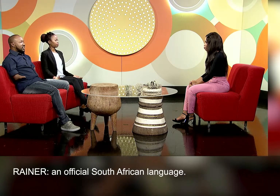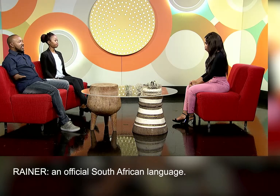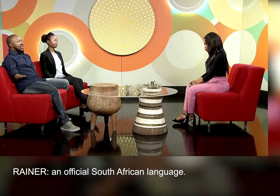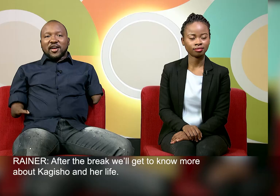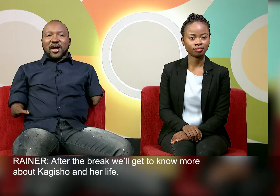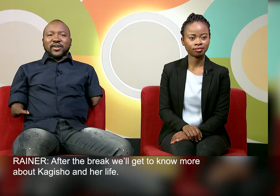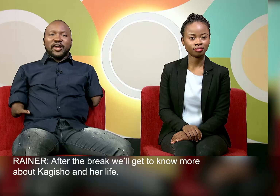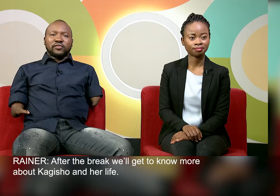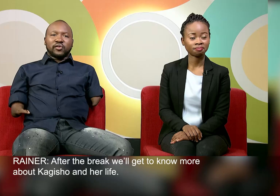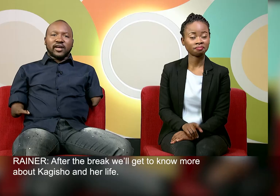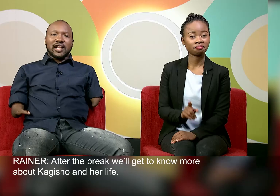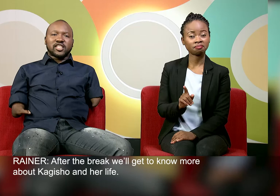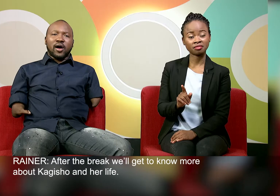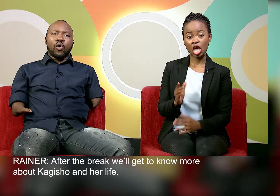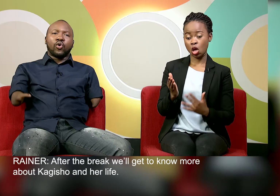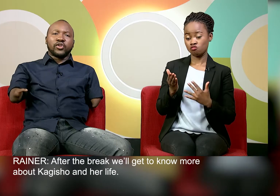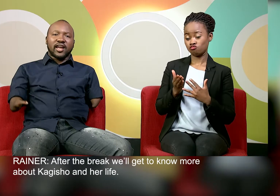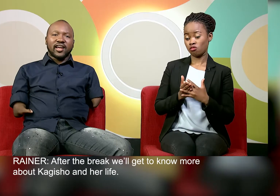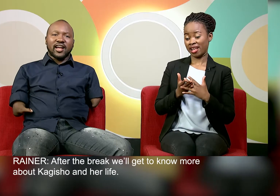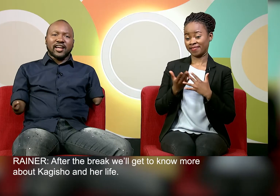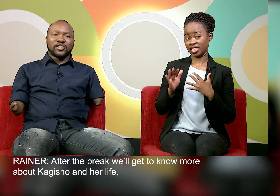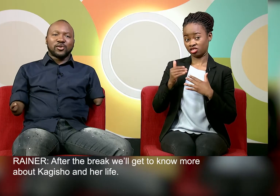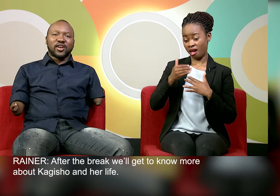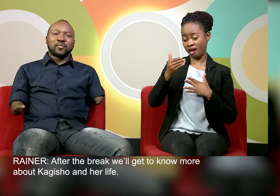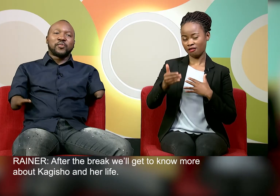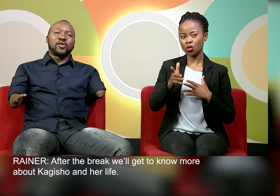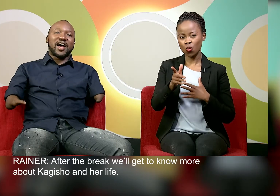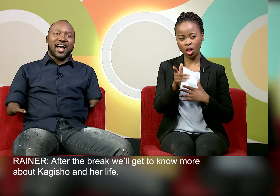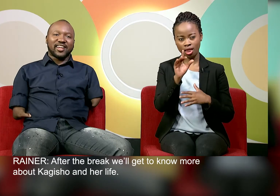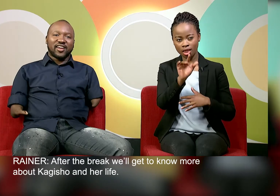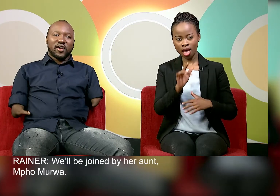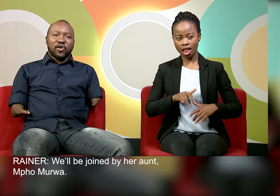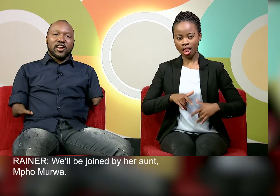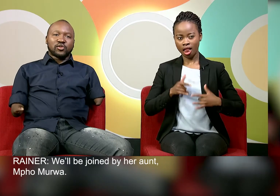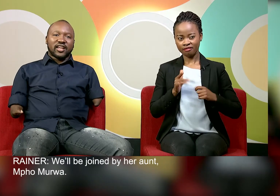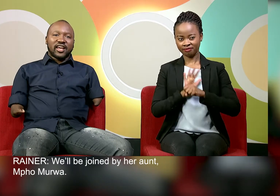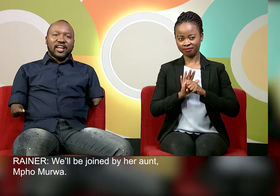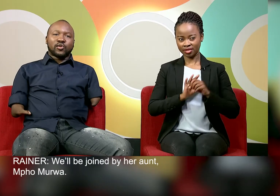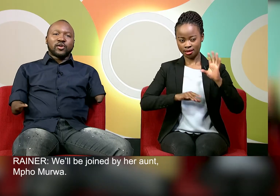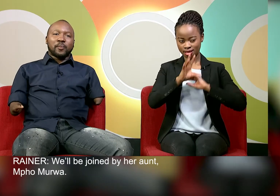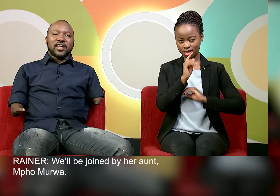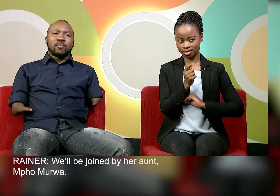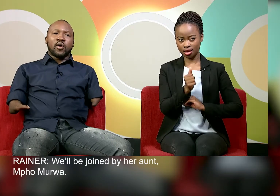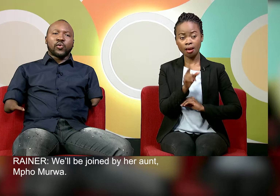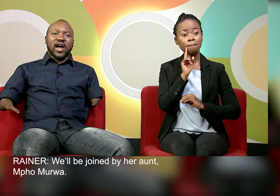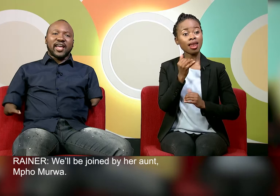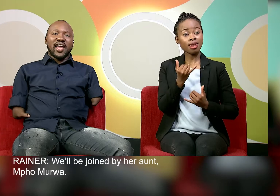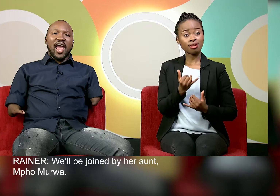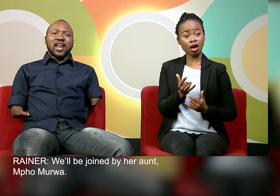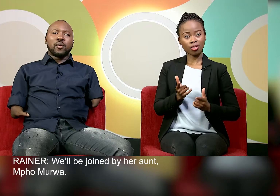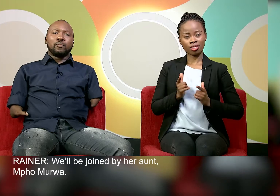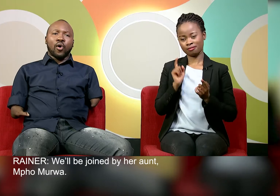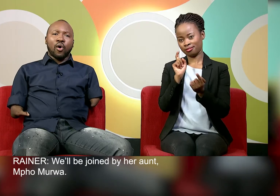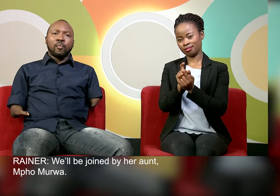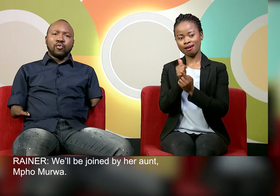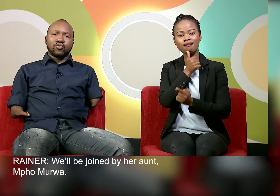language. Ka morakgefu re tla tseba ho holonyana ka kagiso le bophelo ba hae. Hona jwale re tlo ikopanya le mangwane wa hae e